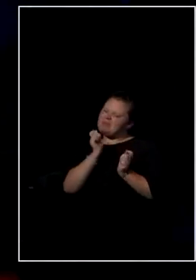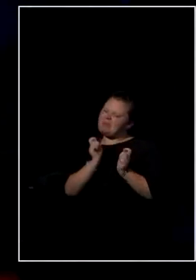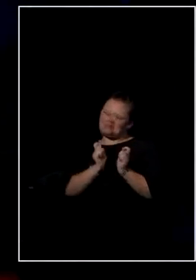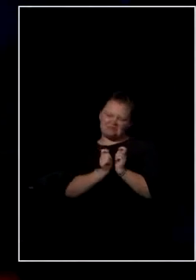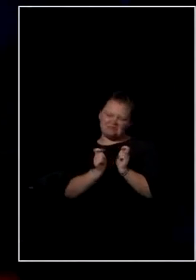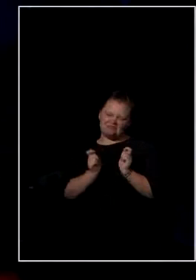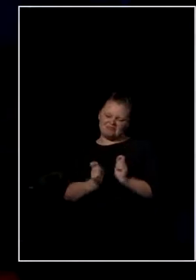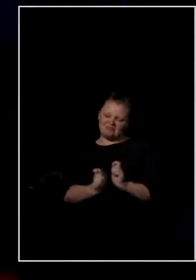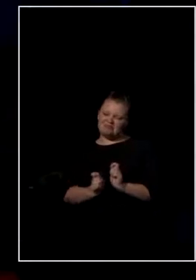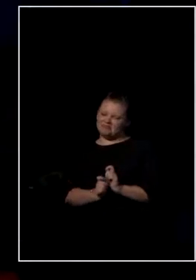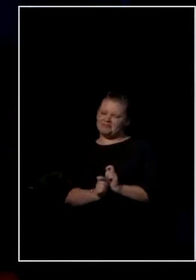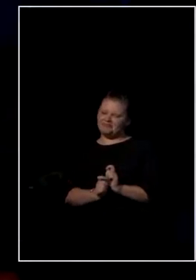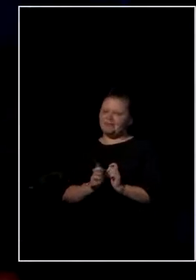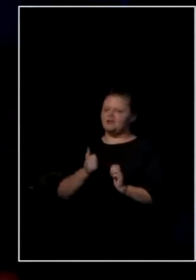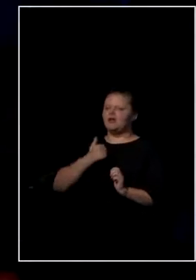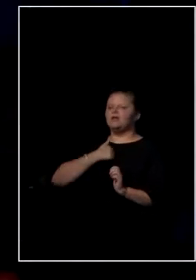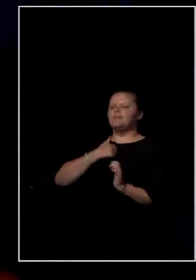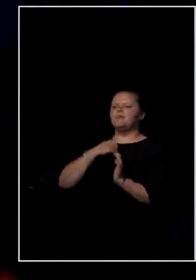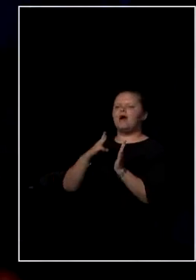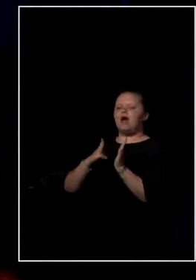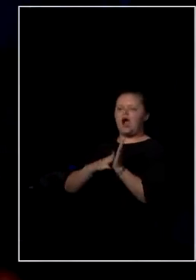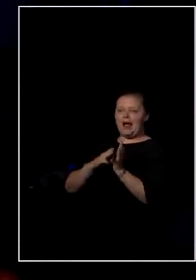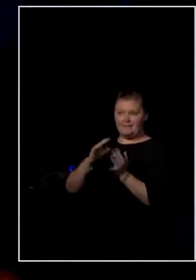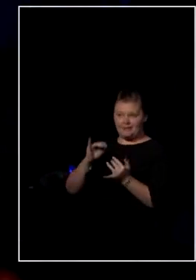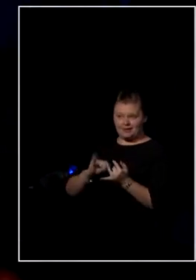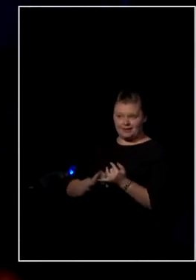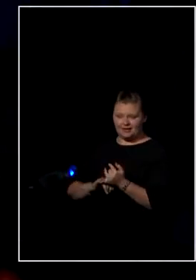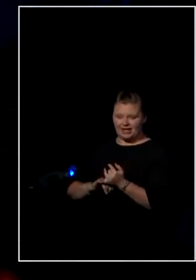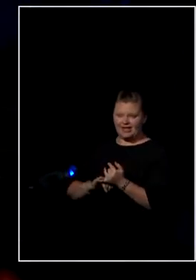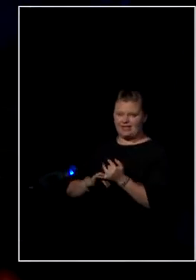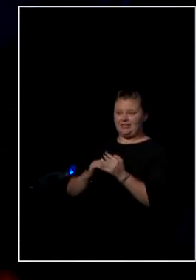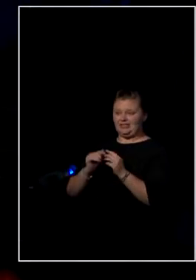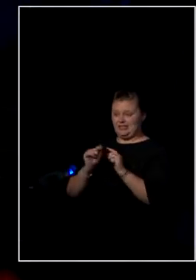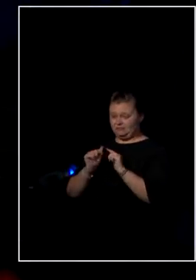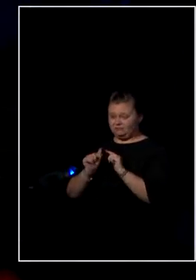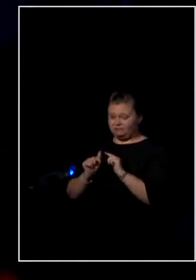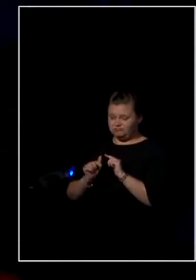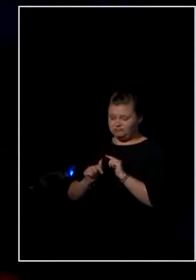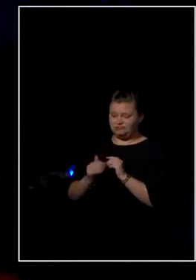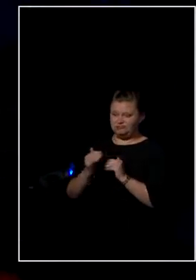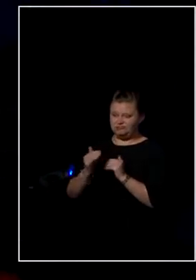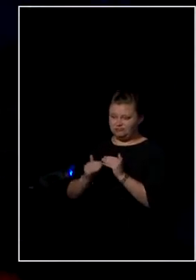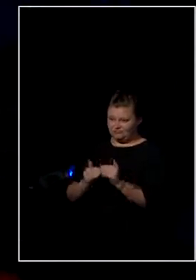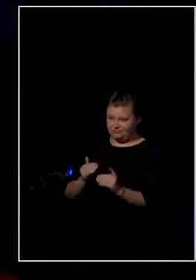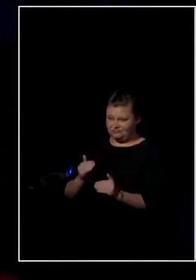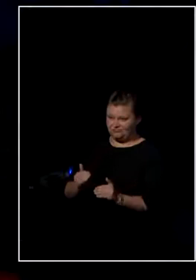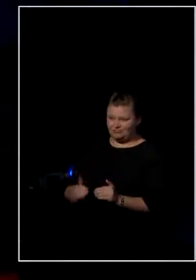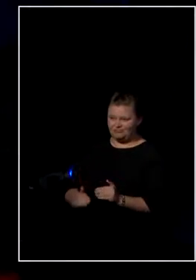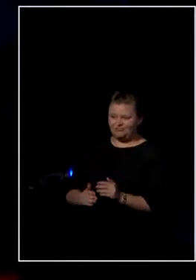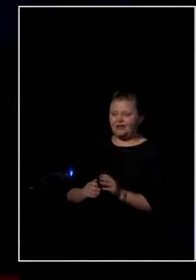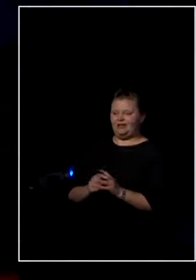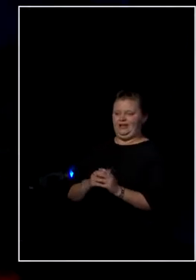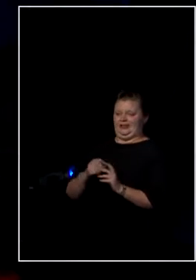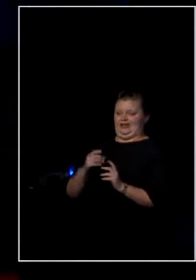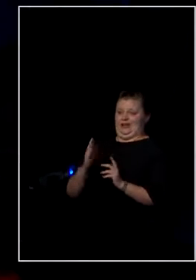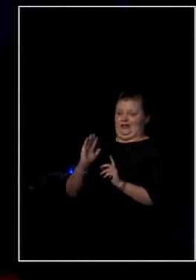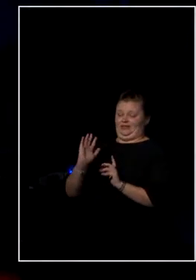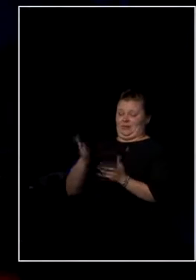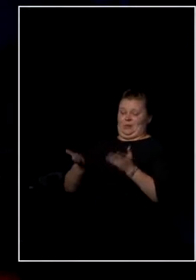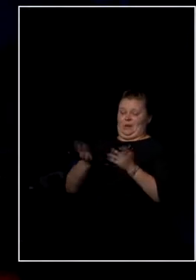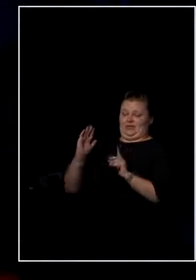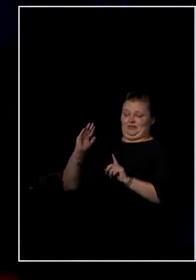My multiple sclerosis is degenerative and progressive. So, you know, it's a little bit further along than it was back